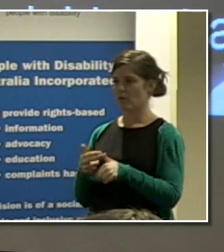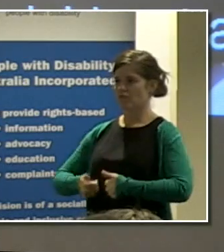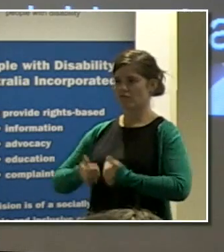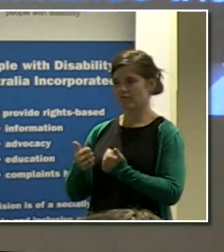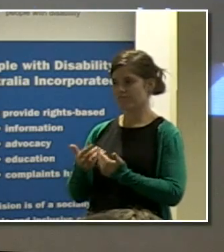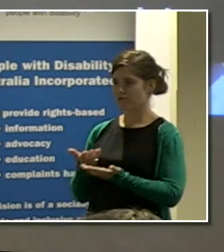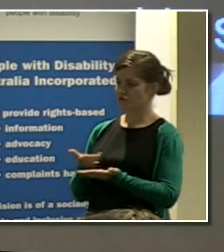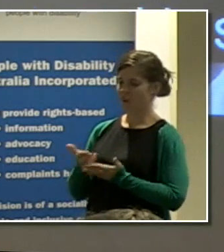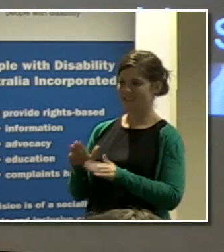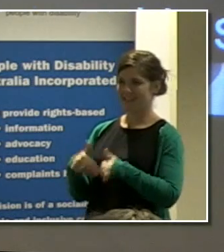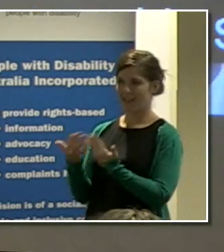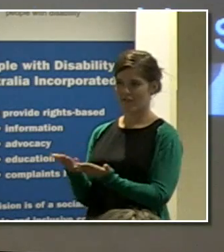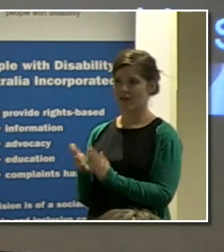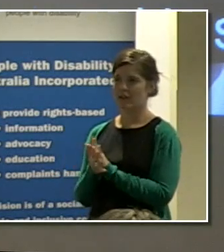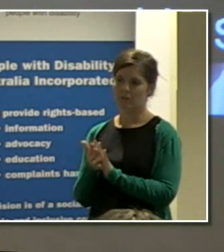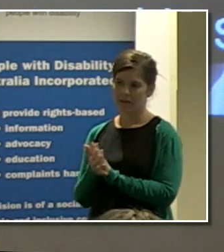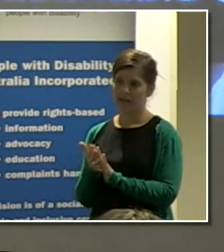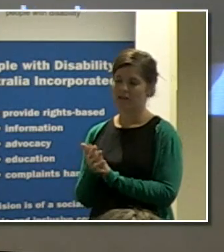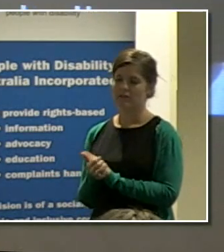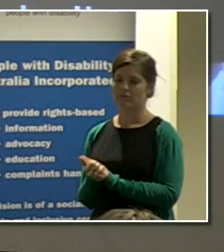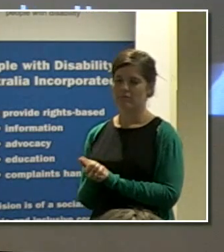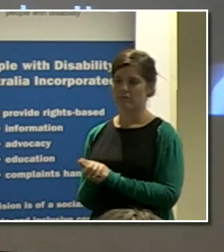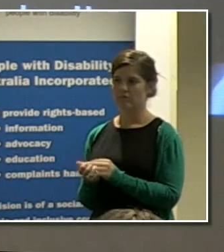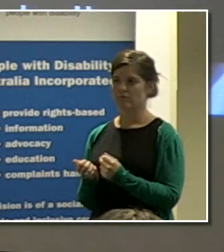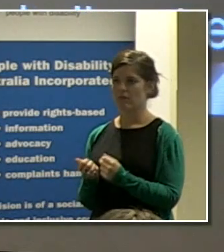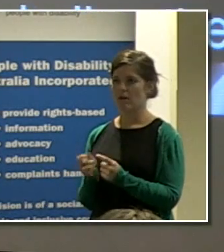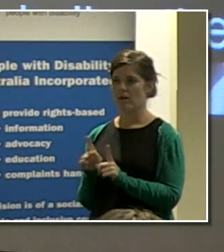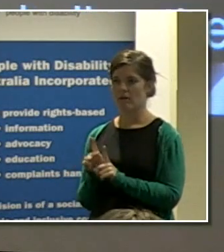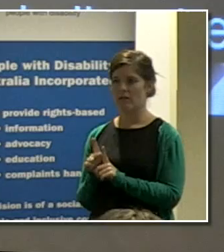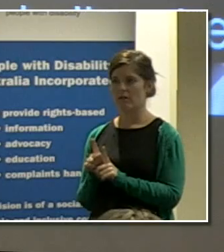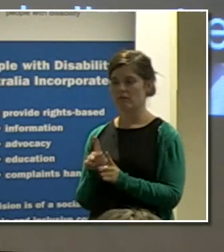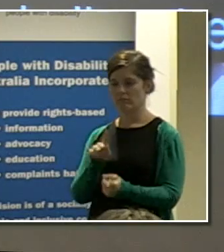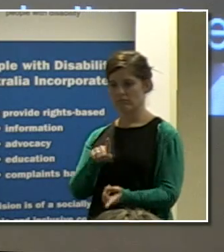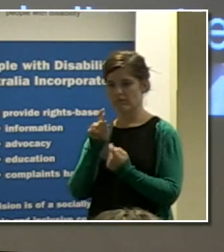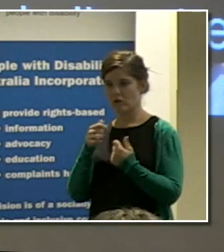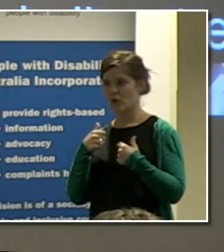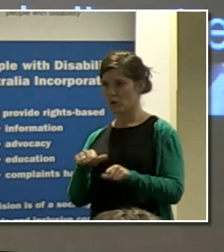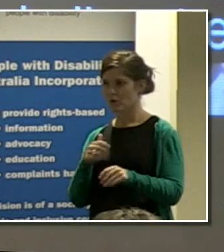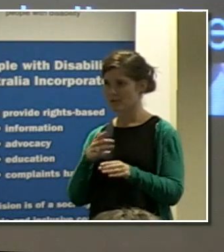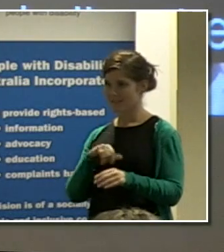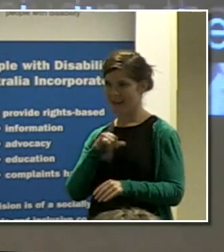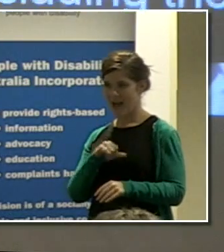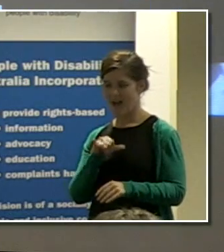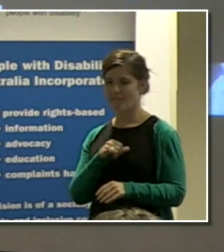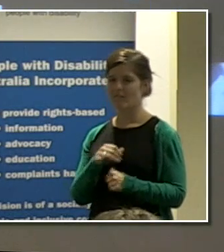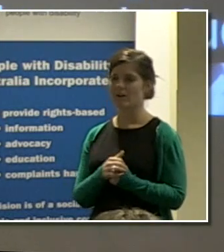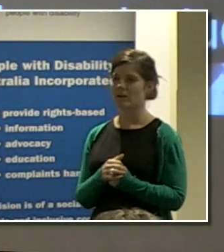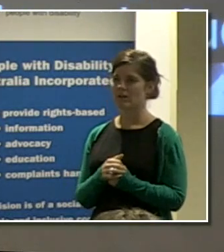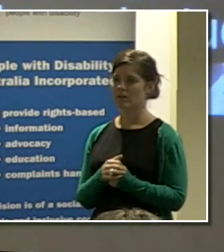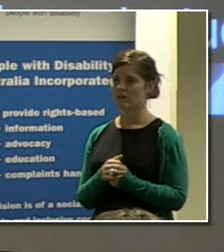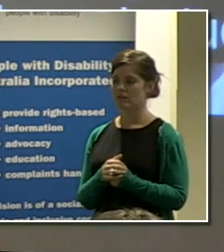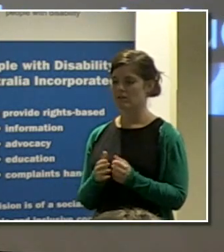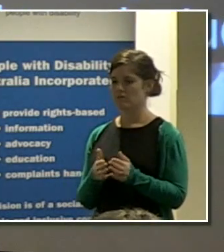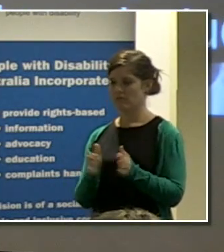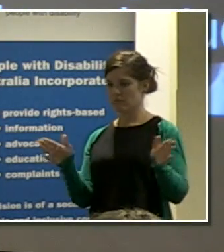delivery, including the utilisation of labour, including what we call the span of control,